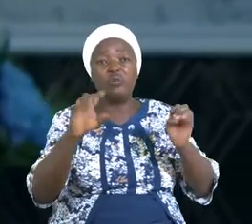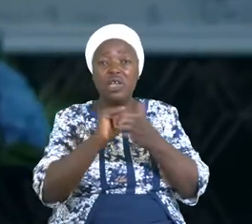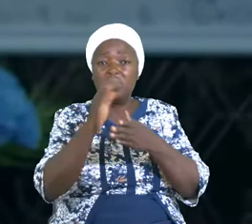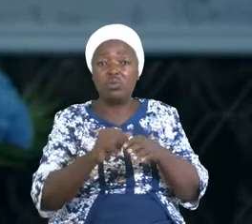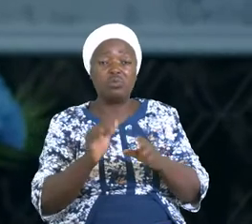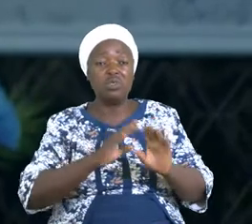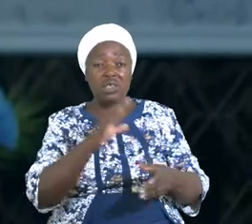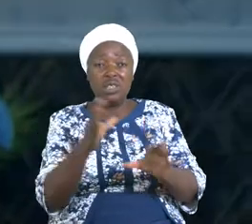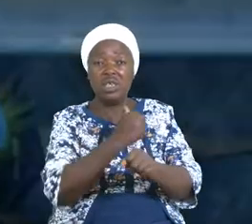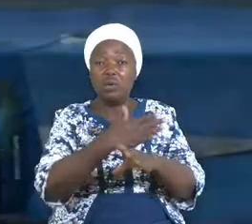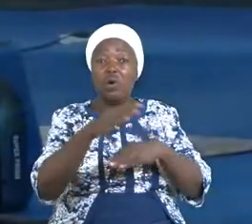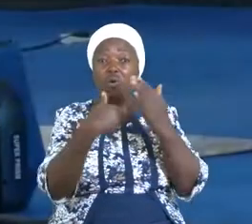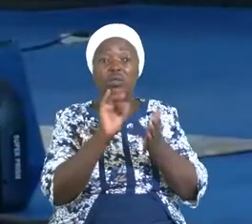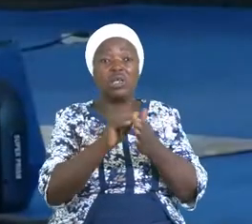fact,